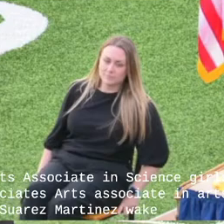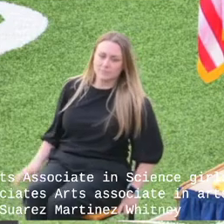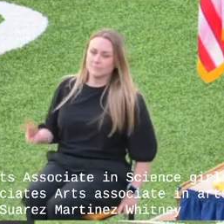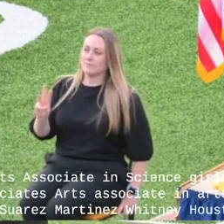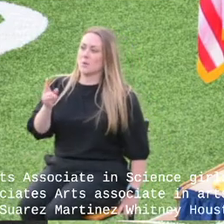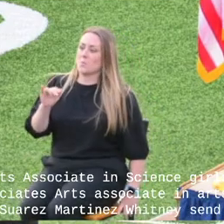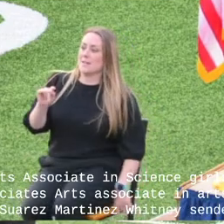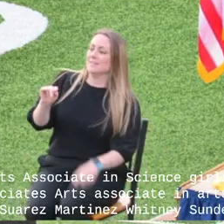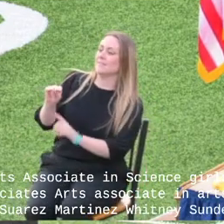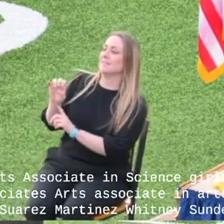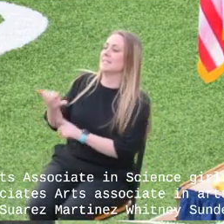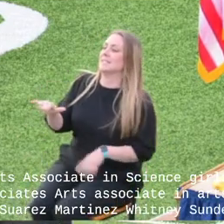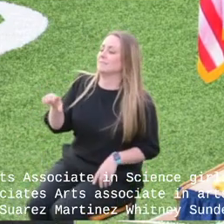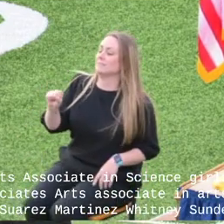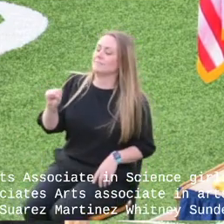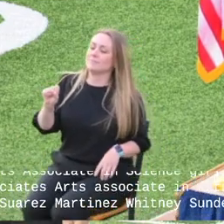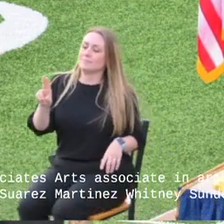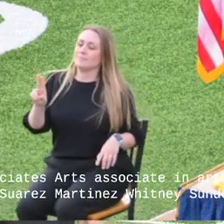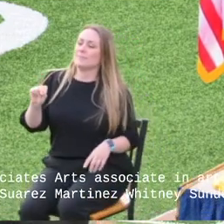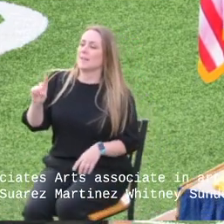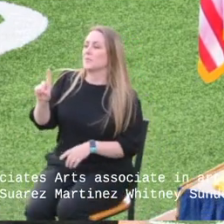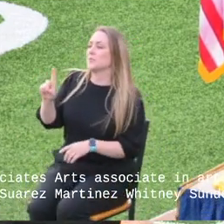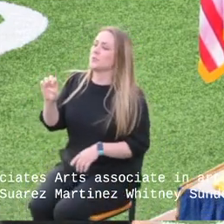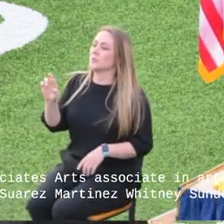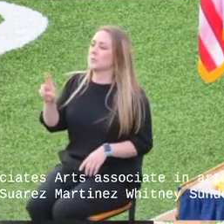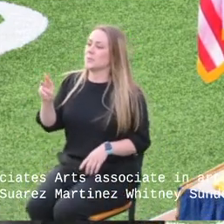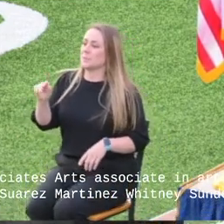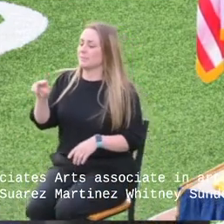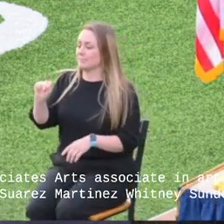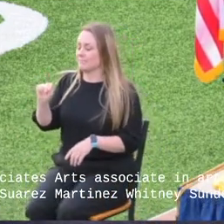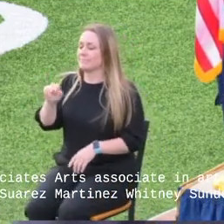Whitney Sunderman, Associate in Arts.